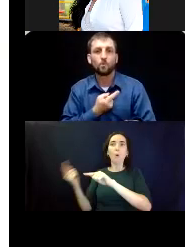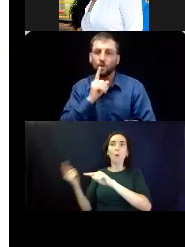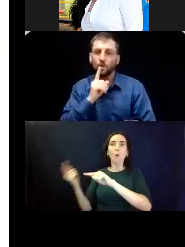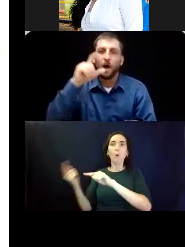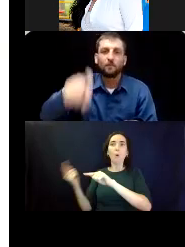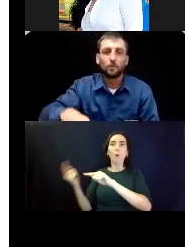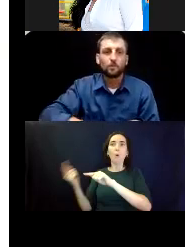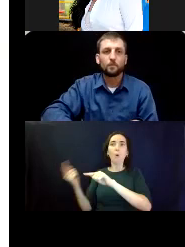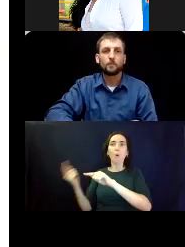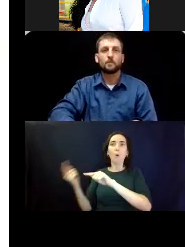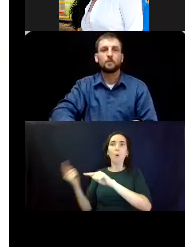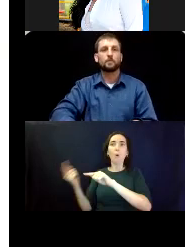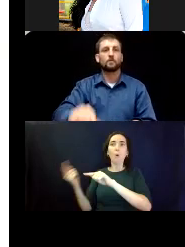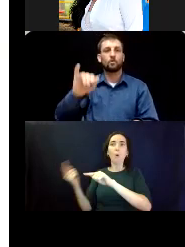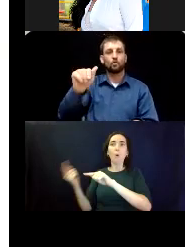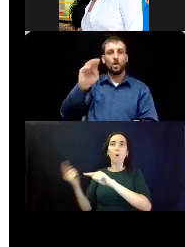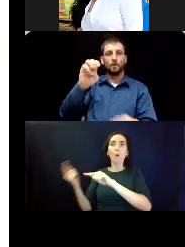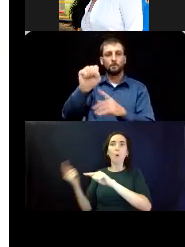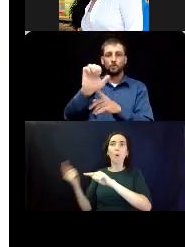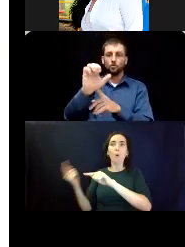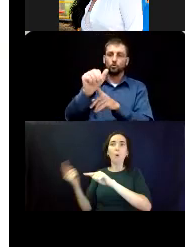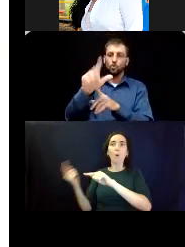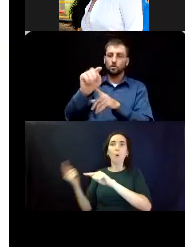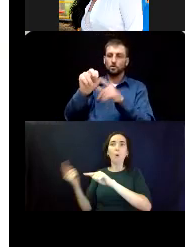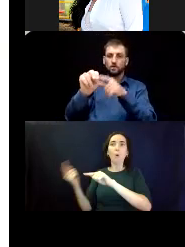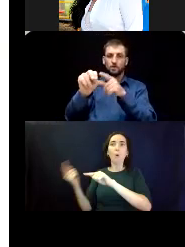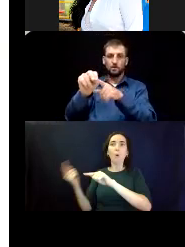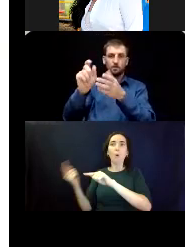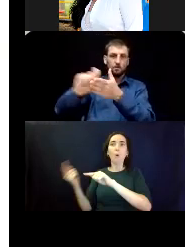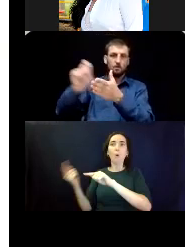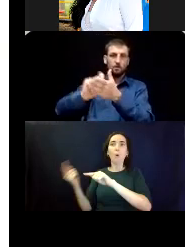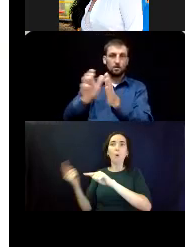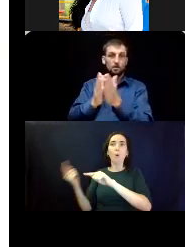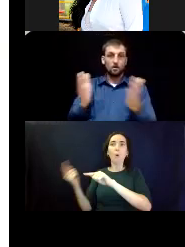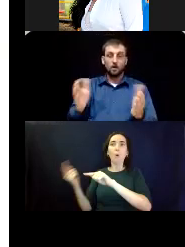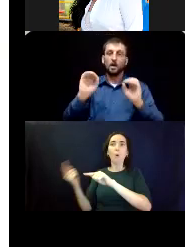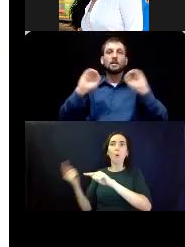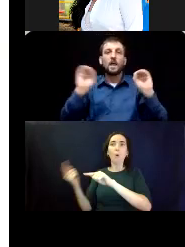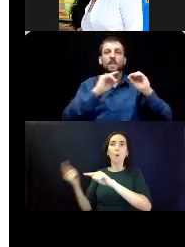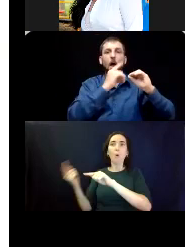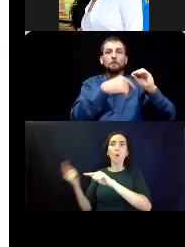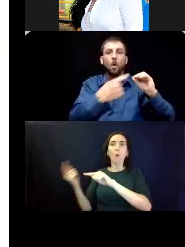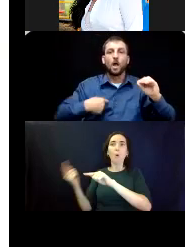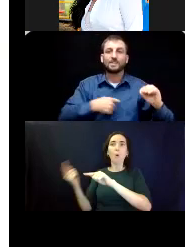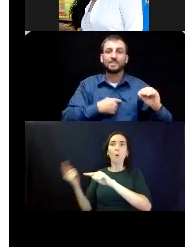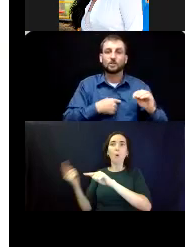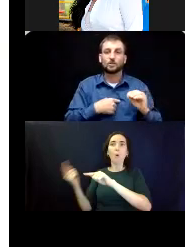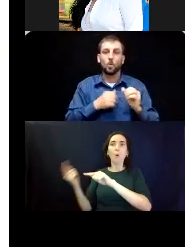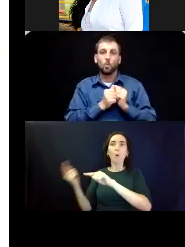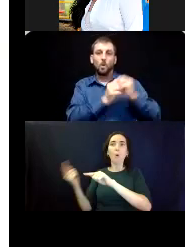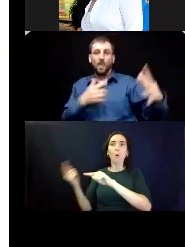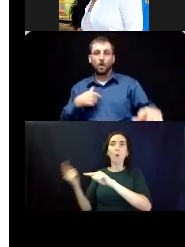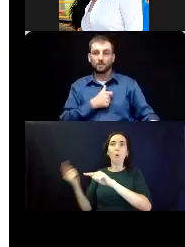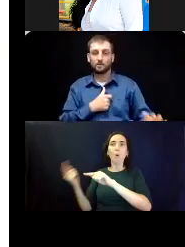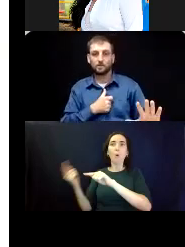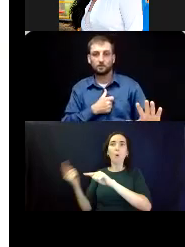James Charlton, author of Nothing About Us Without Us, and by the way, this is an excellent book to check out. It is full of